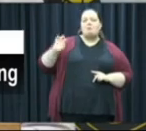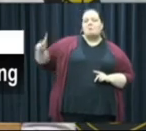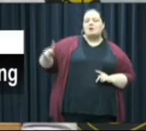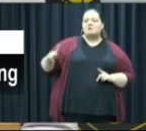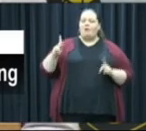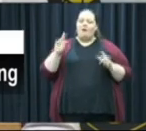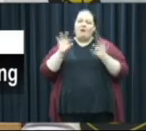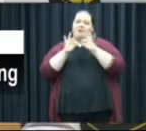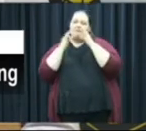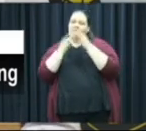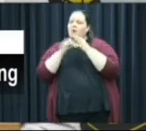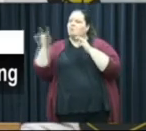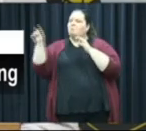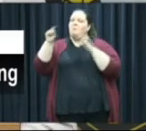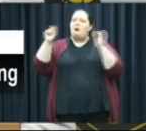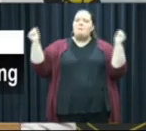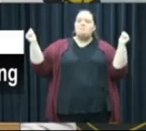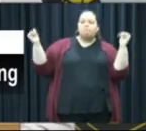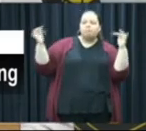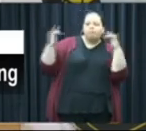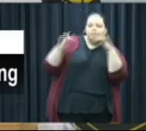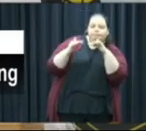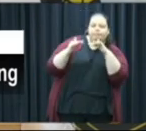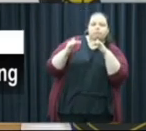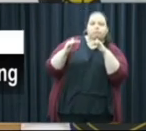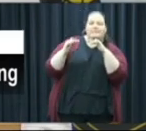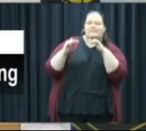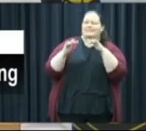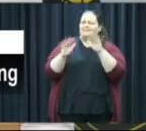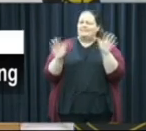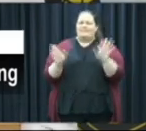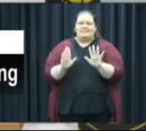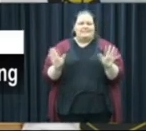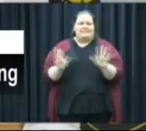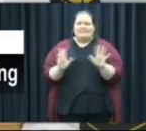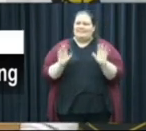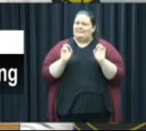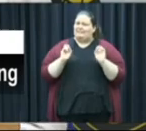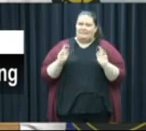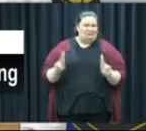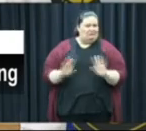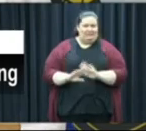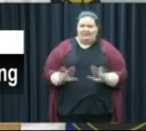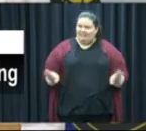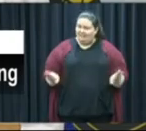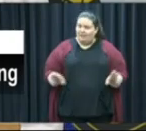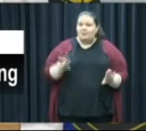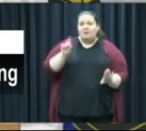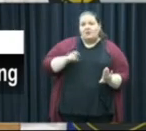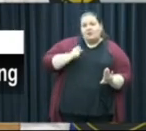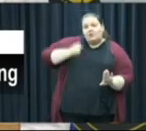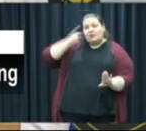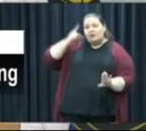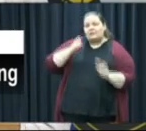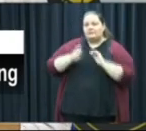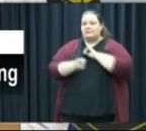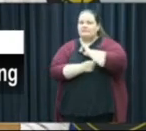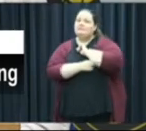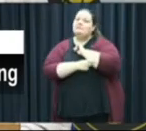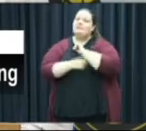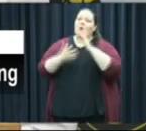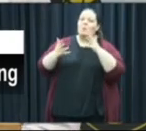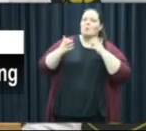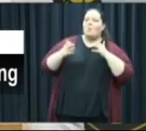holding multifamily gatherings and neighborhood get-togethers. That's really not okay at this stage. We need to understand the temptation to run